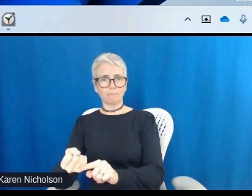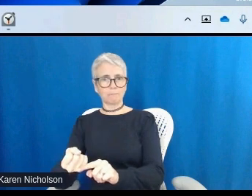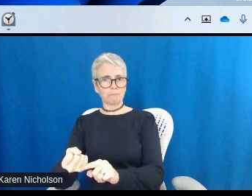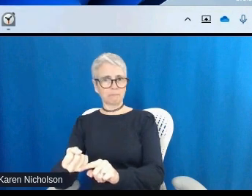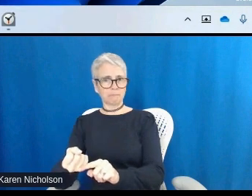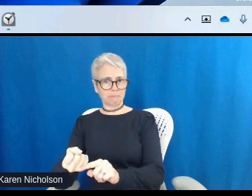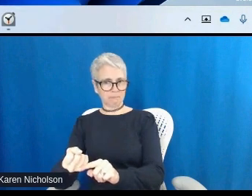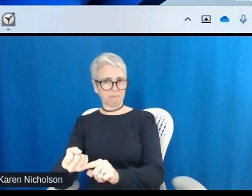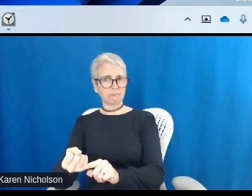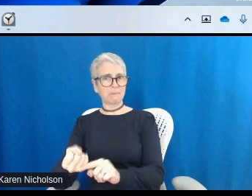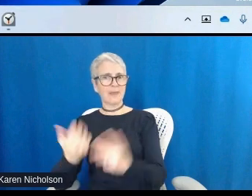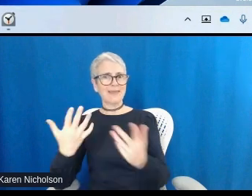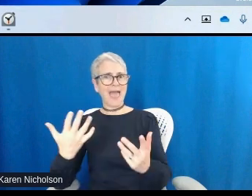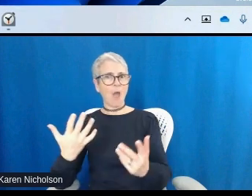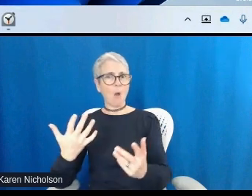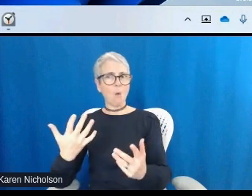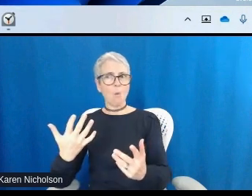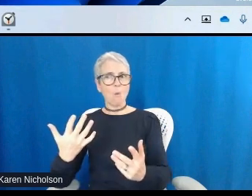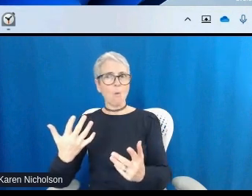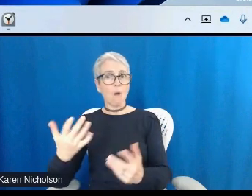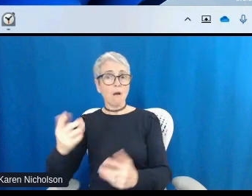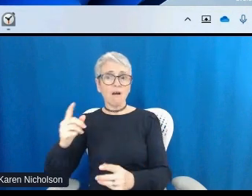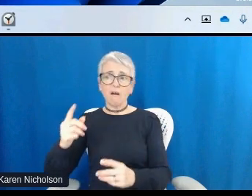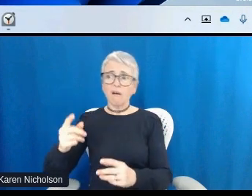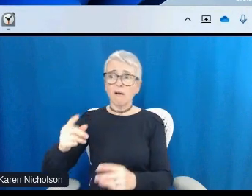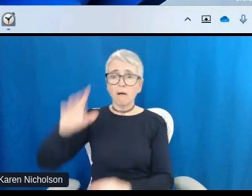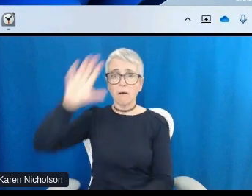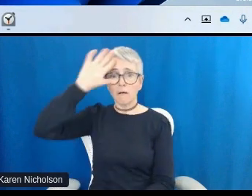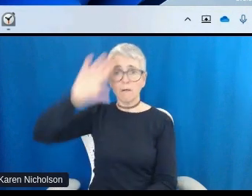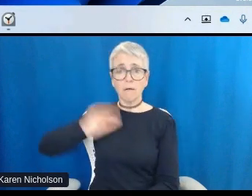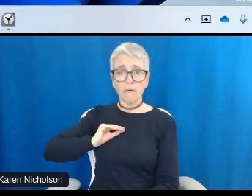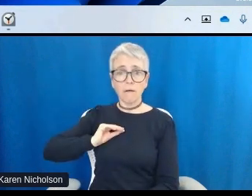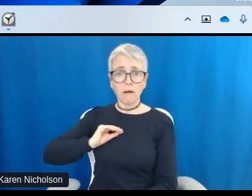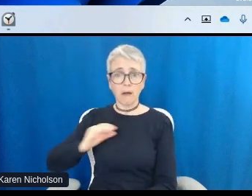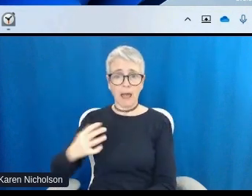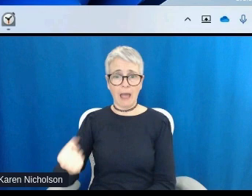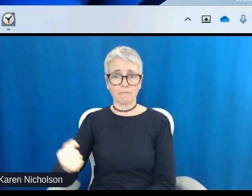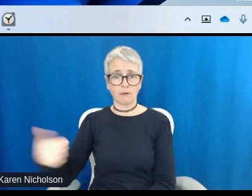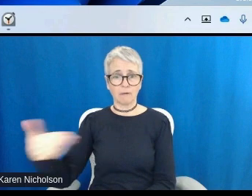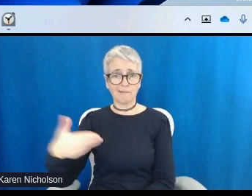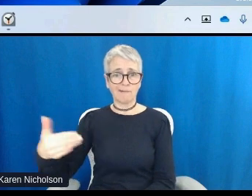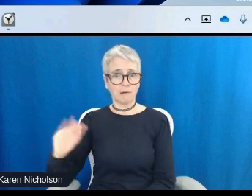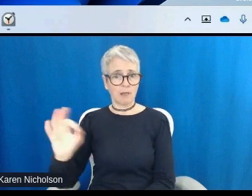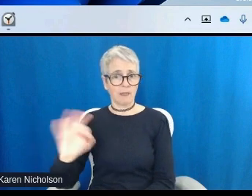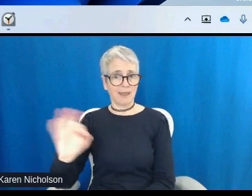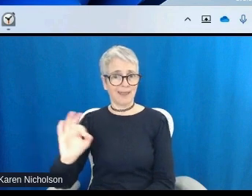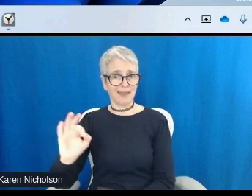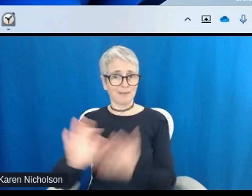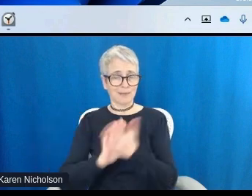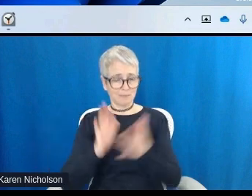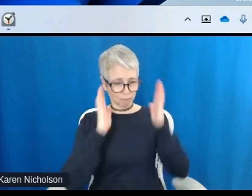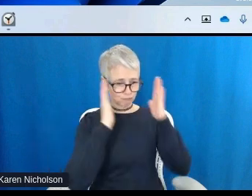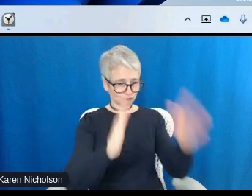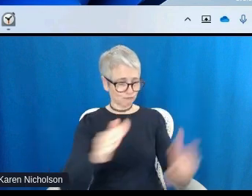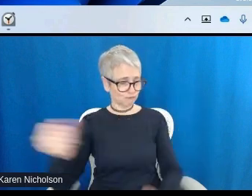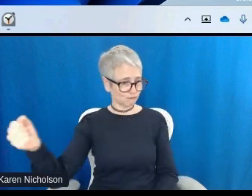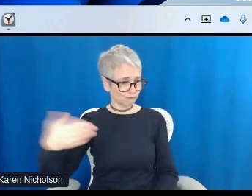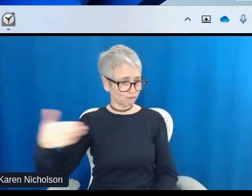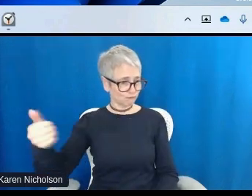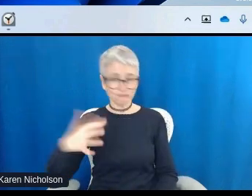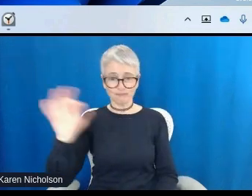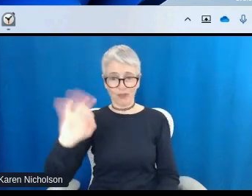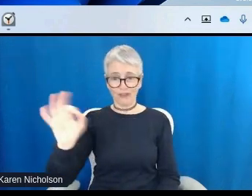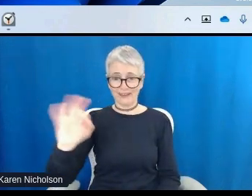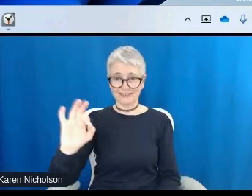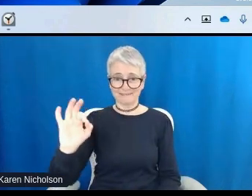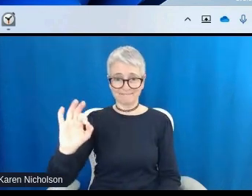Anything that comes through is not going to flash at me to tempt me back to those apps. I can just concentrate on whatever it is I want to work on without